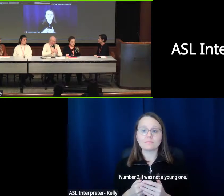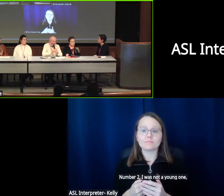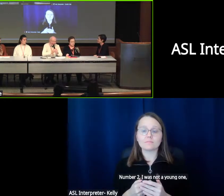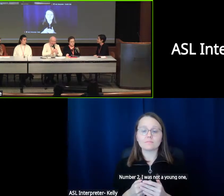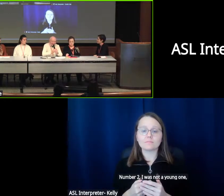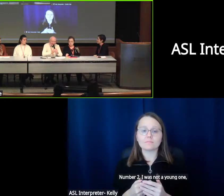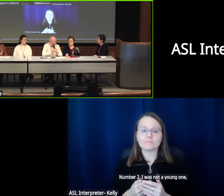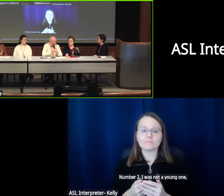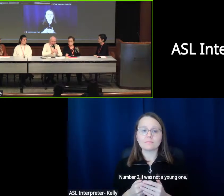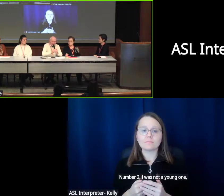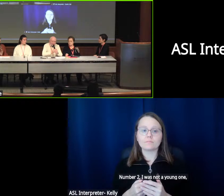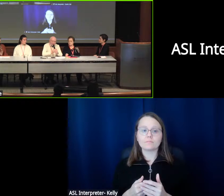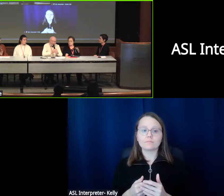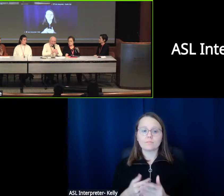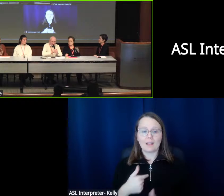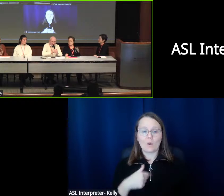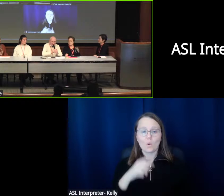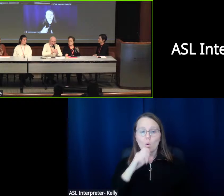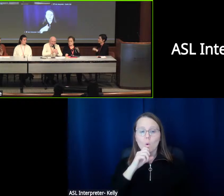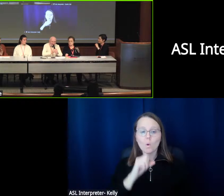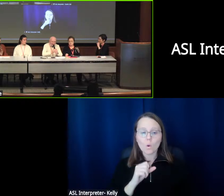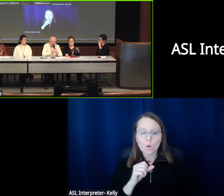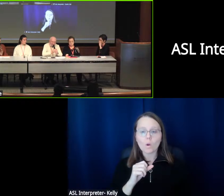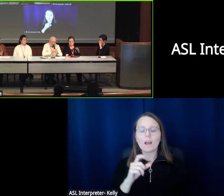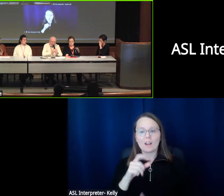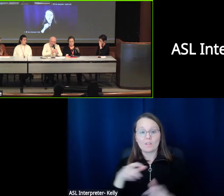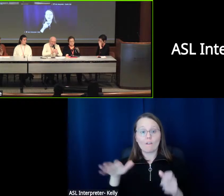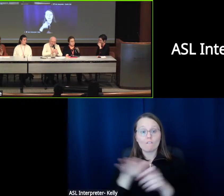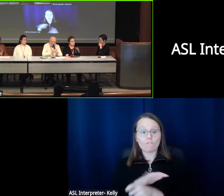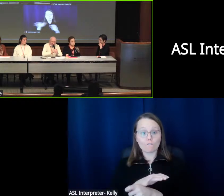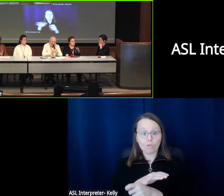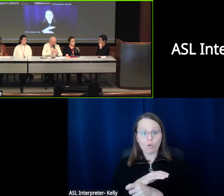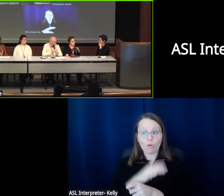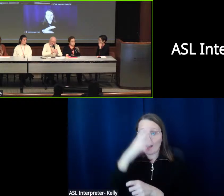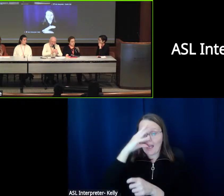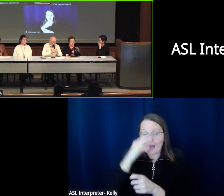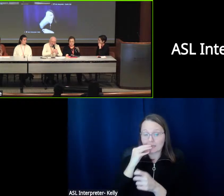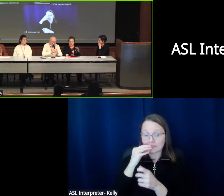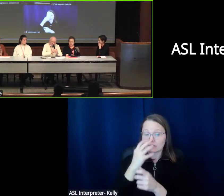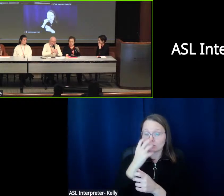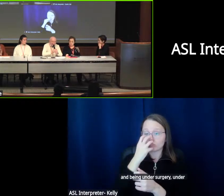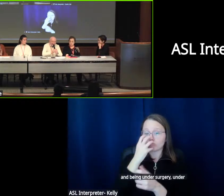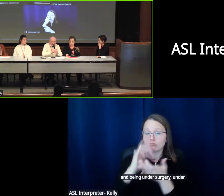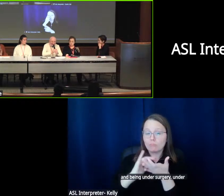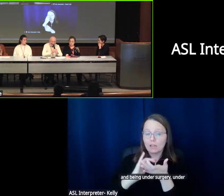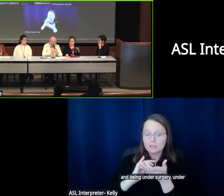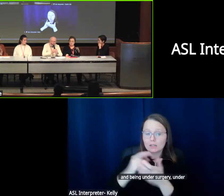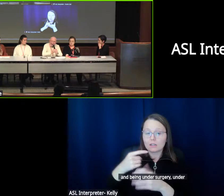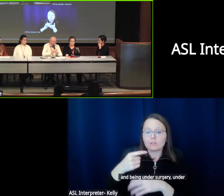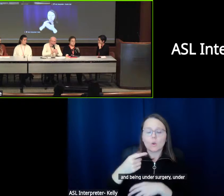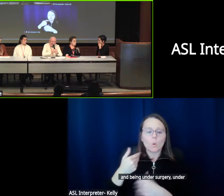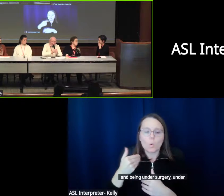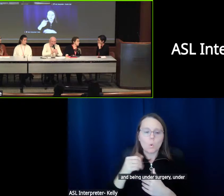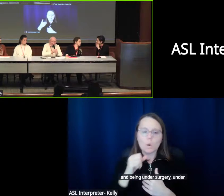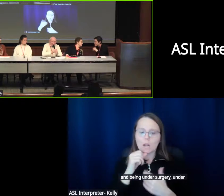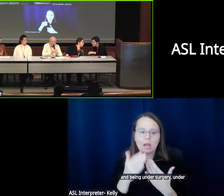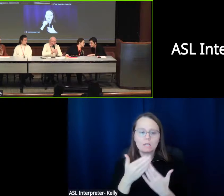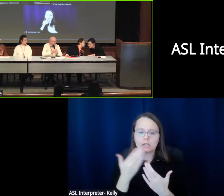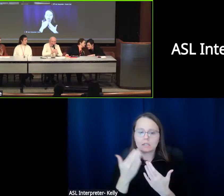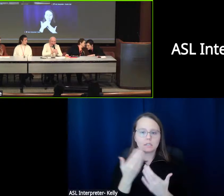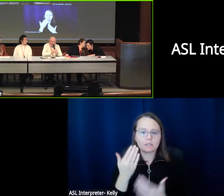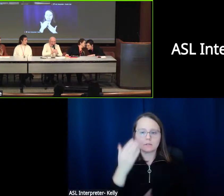being the surgery and the full anesthesia not so easy.